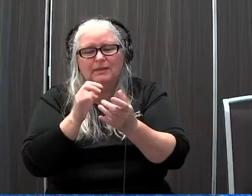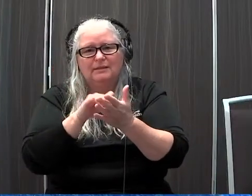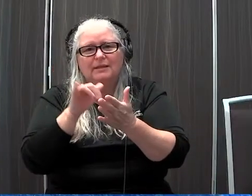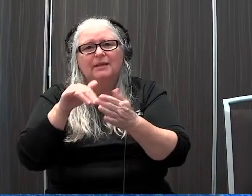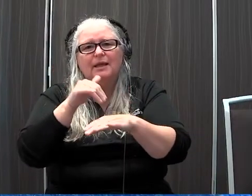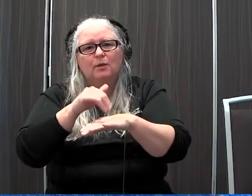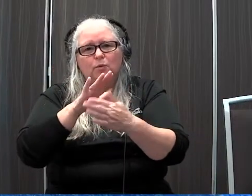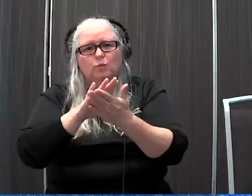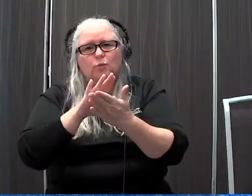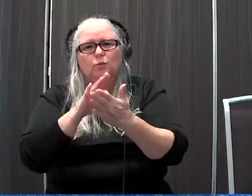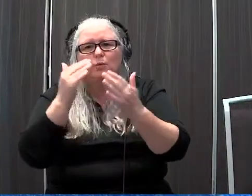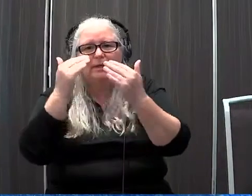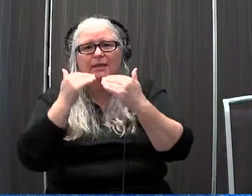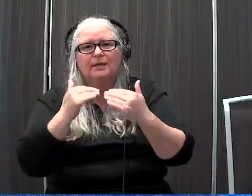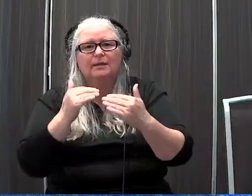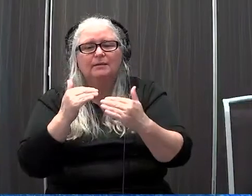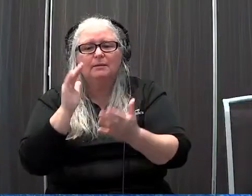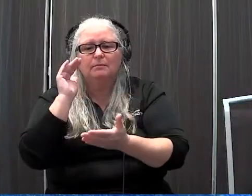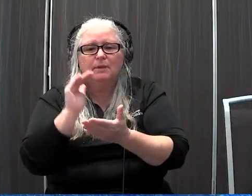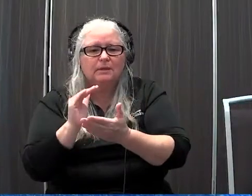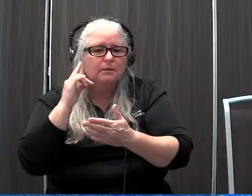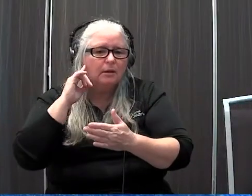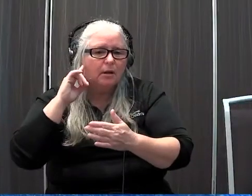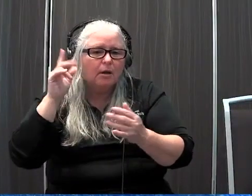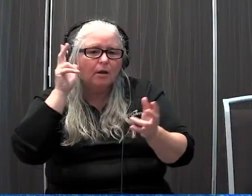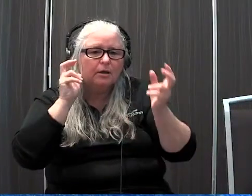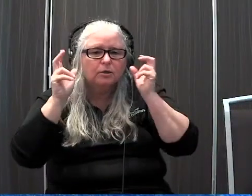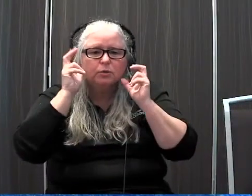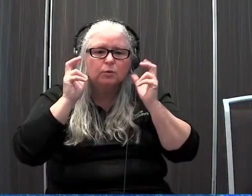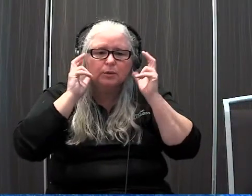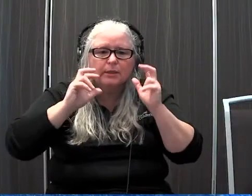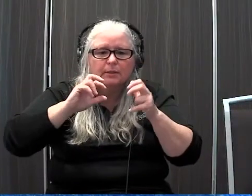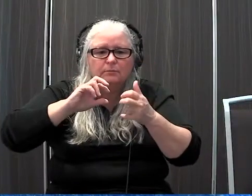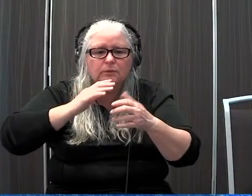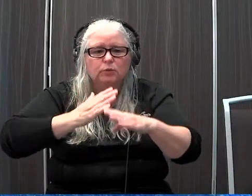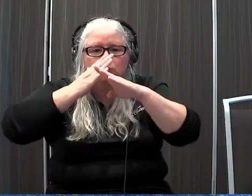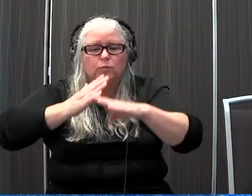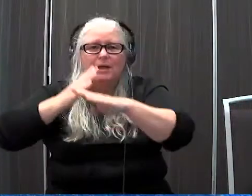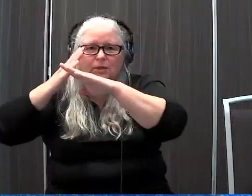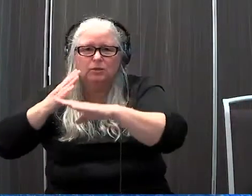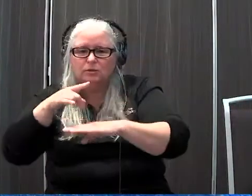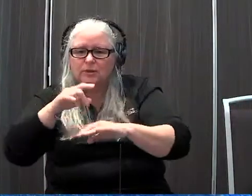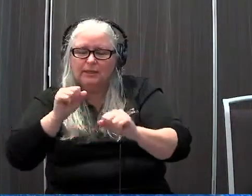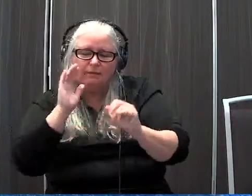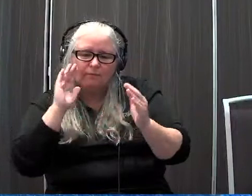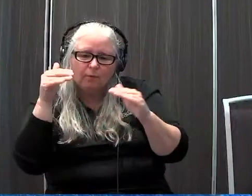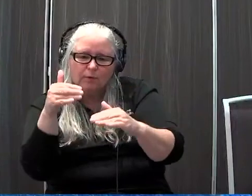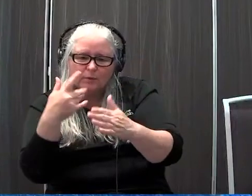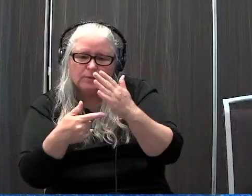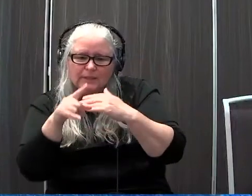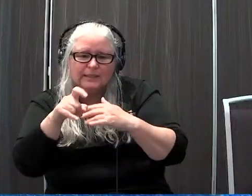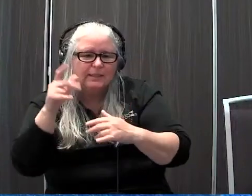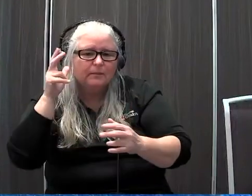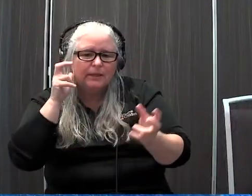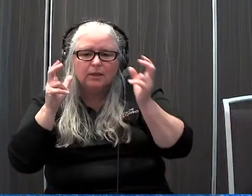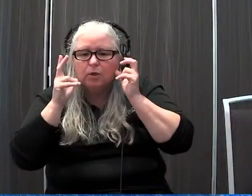also minimizing auditory distractions, so to make sure that they can focus on what they need to be hearing, and also promoting sign language if